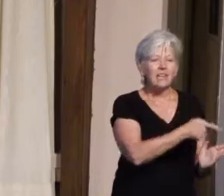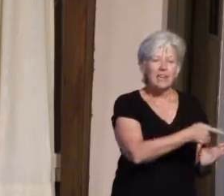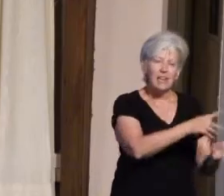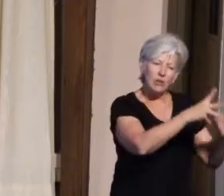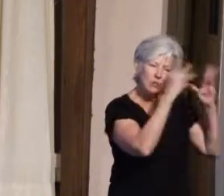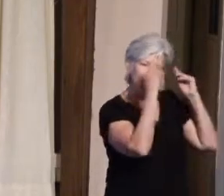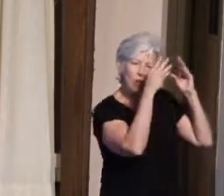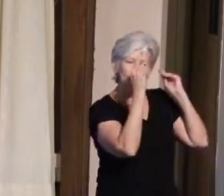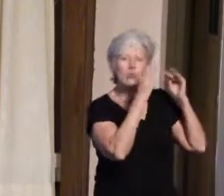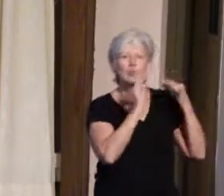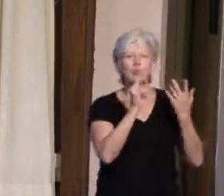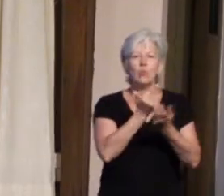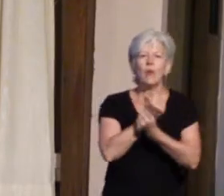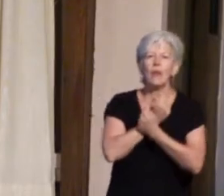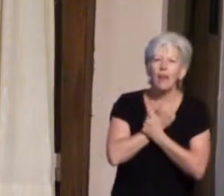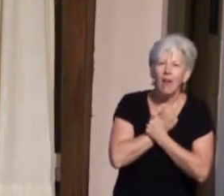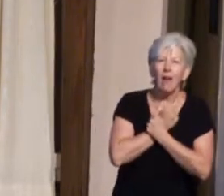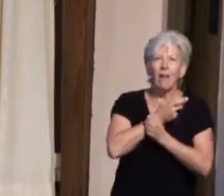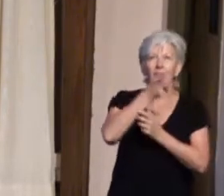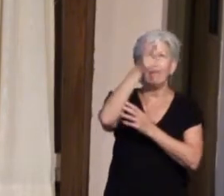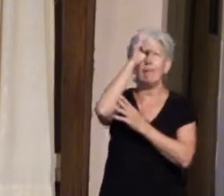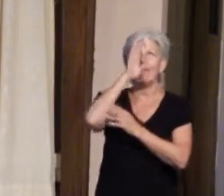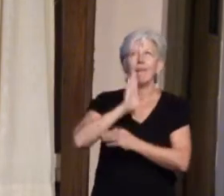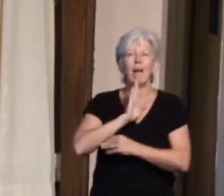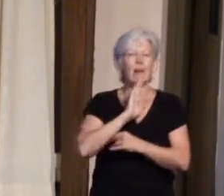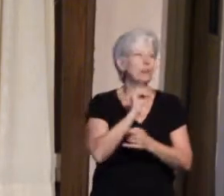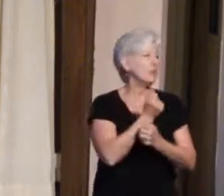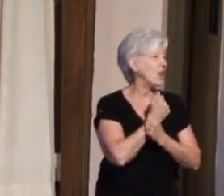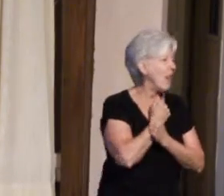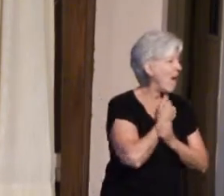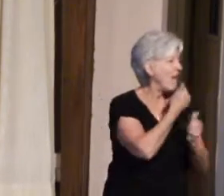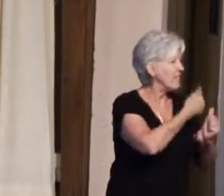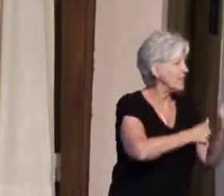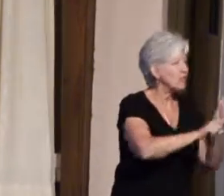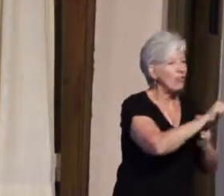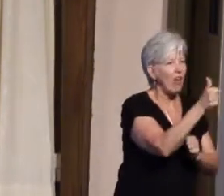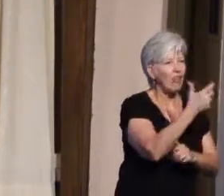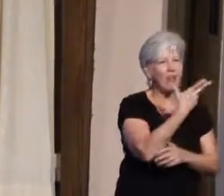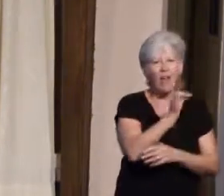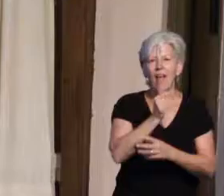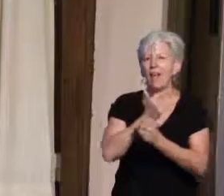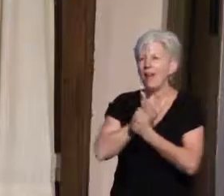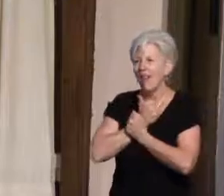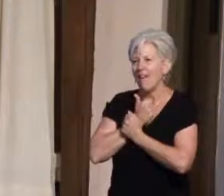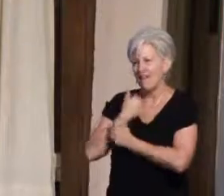each other, and to love ourselves, we say amen.